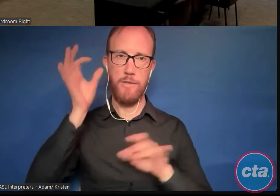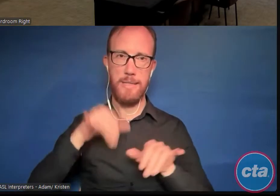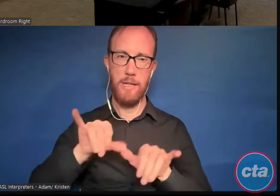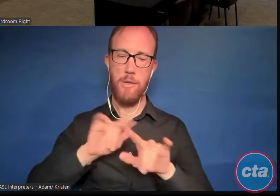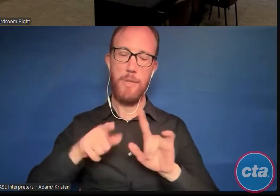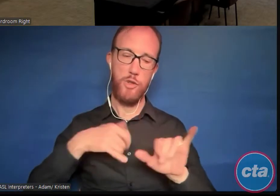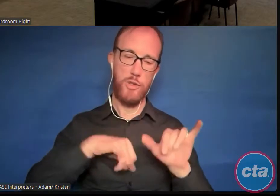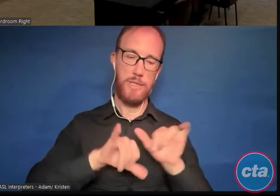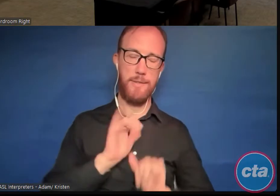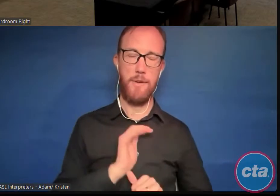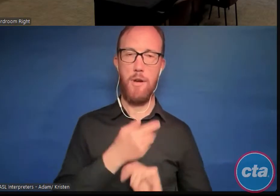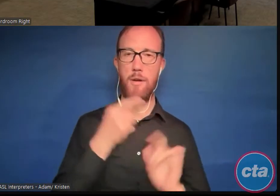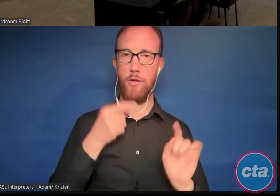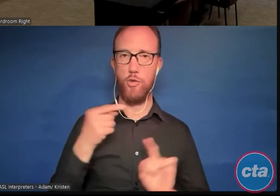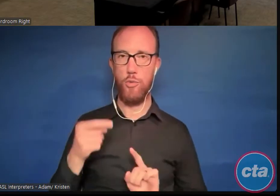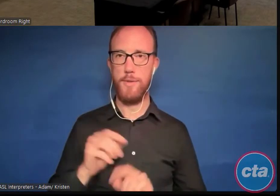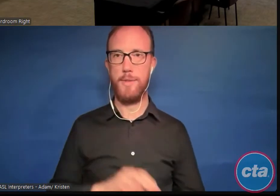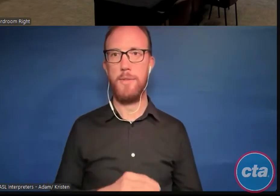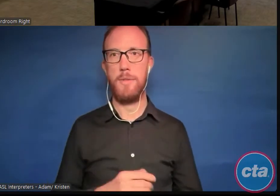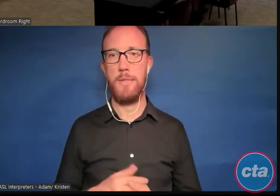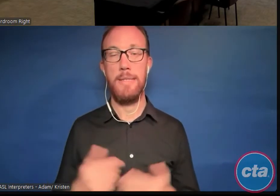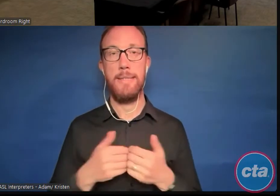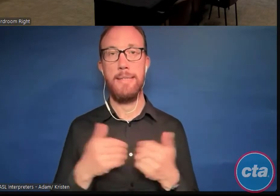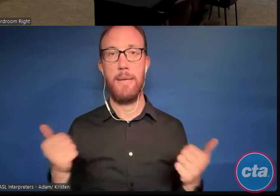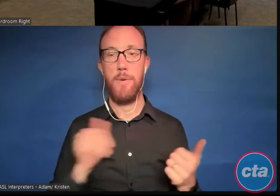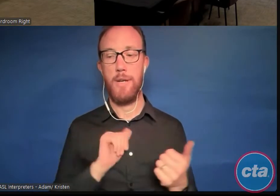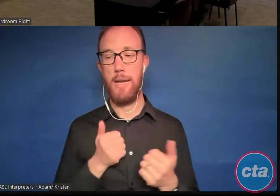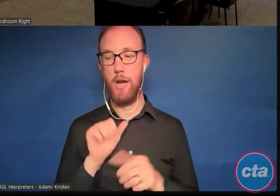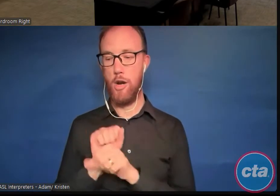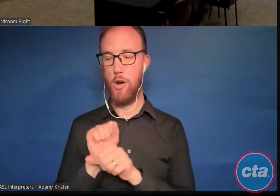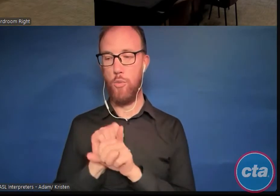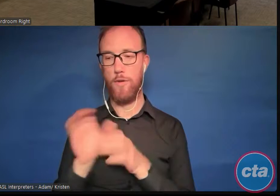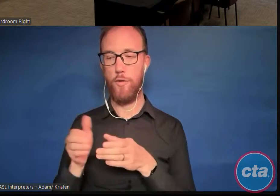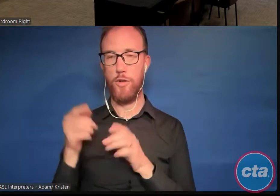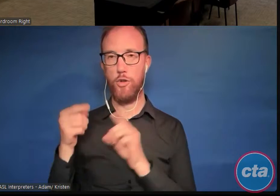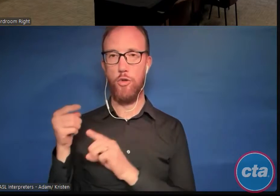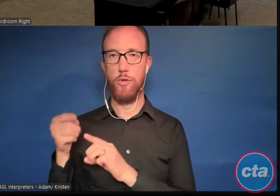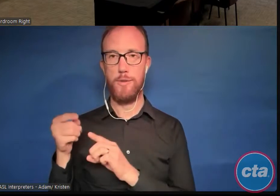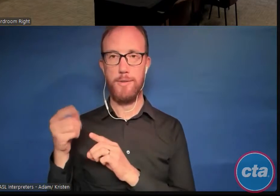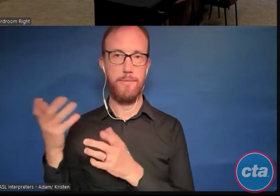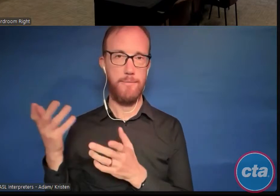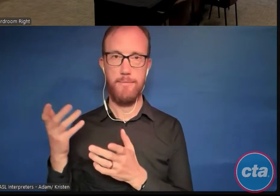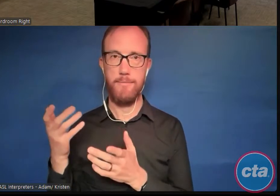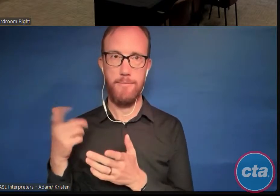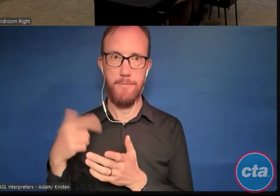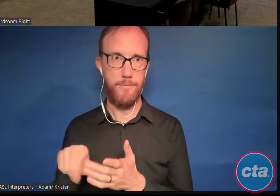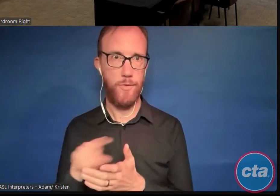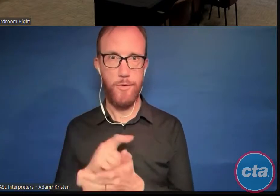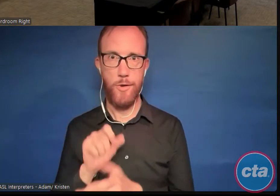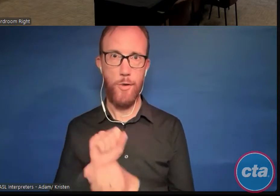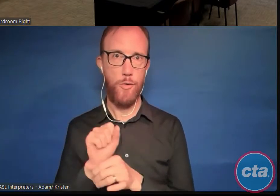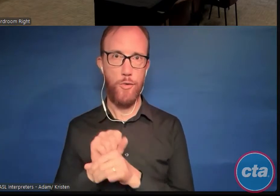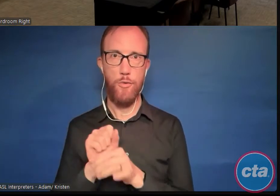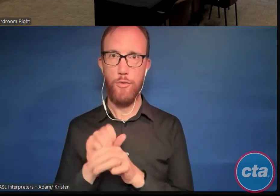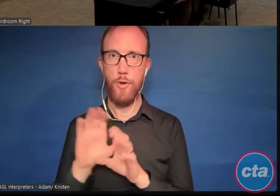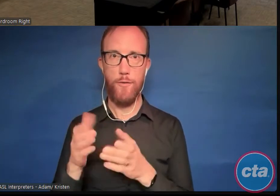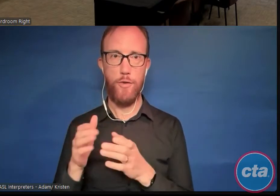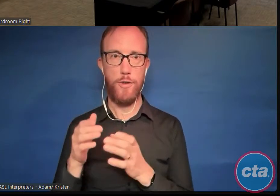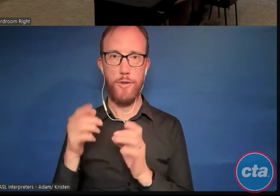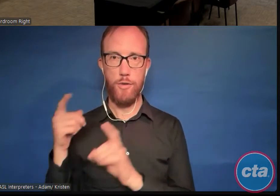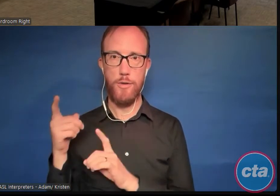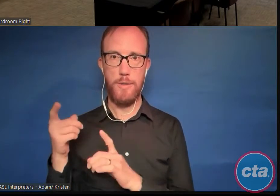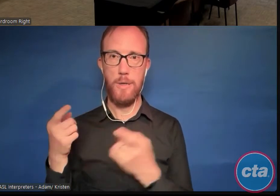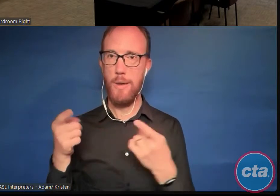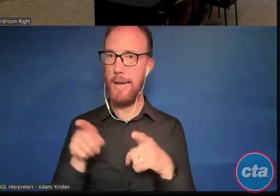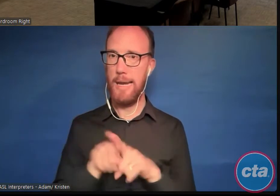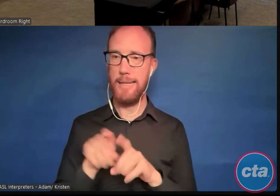things. Separately, our workforce goals are our workforce goals, and we also are a state registered agency. And as such, we are compliant with